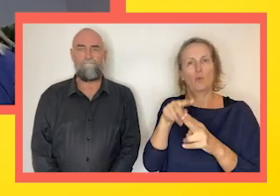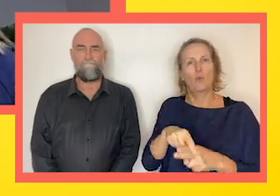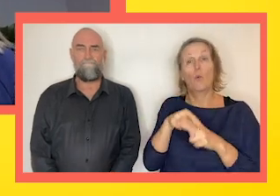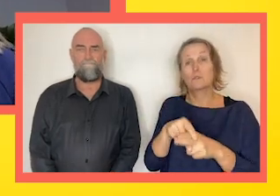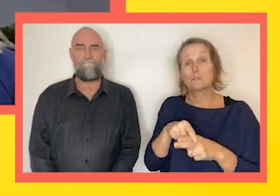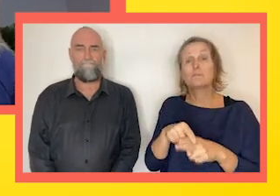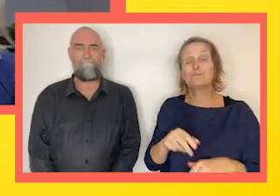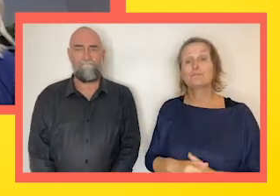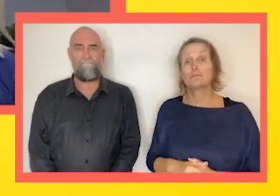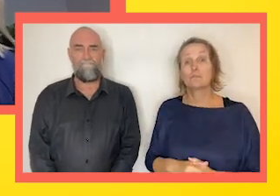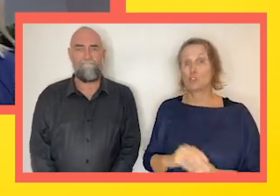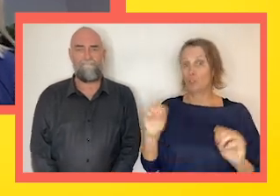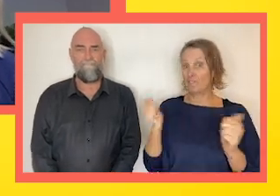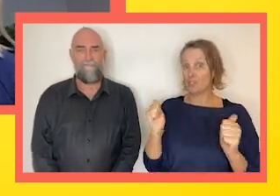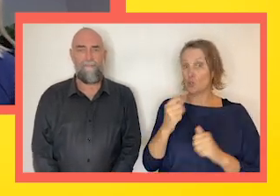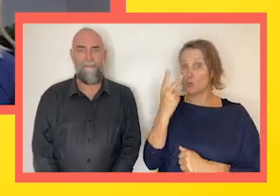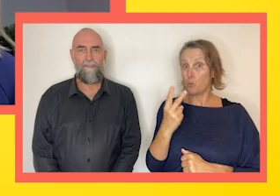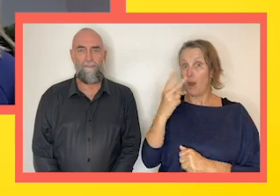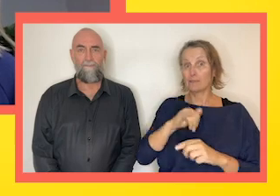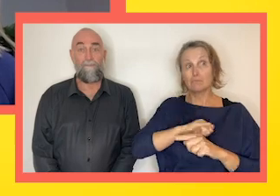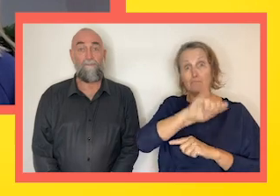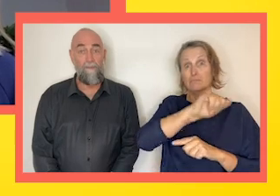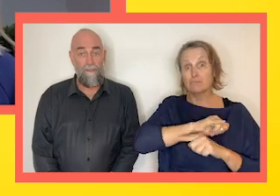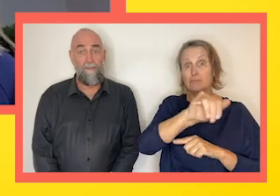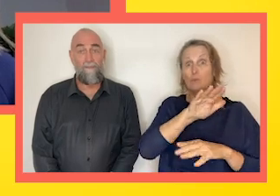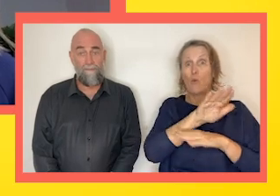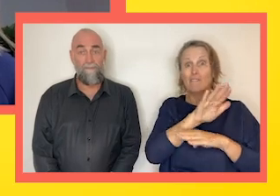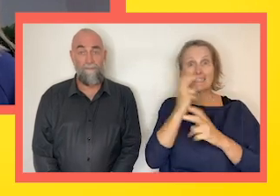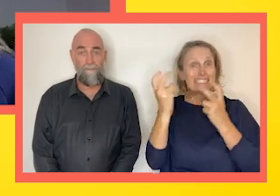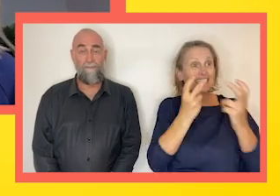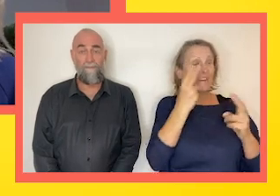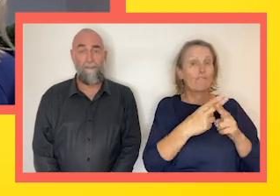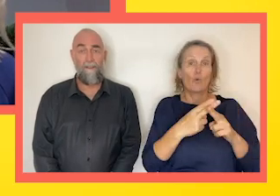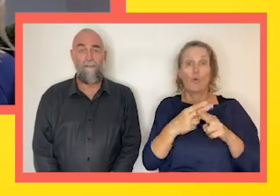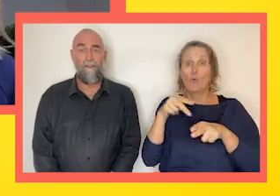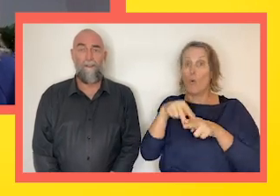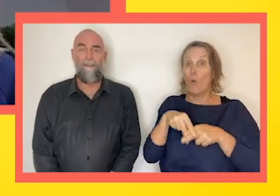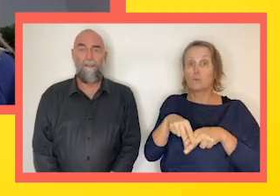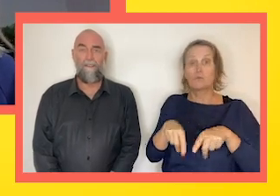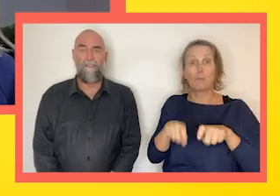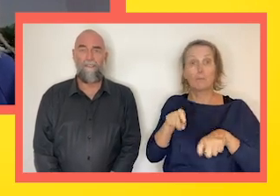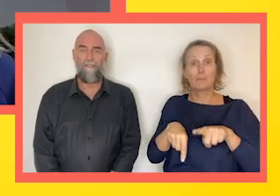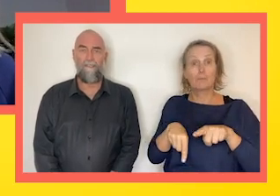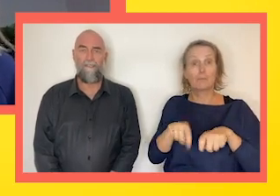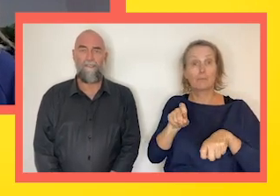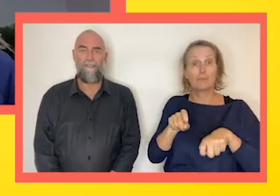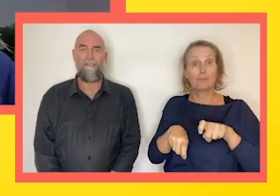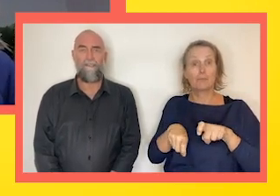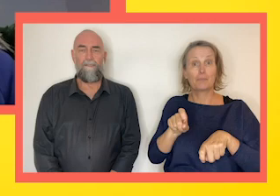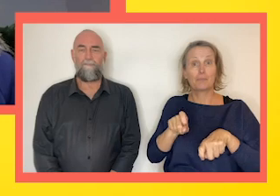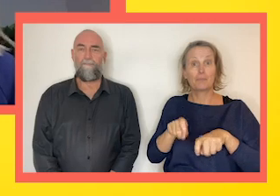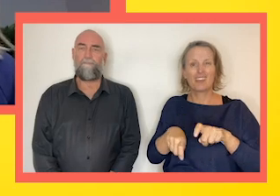So we did 2 trips overseas to try and find a dancing partner, and came